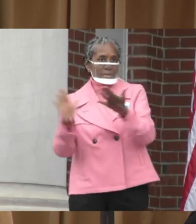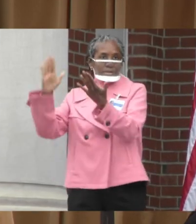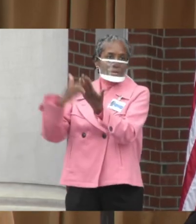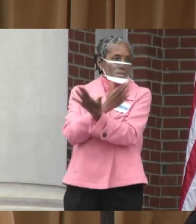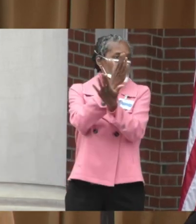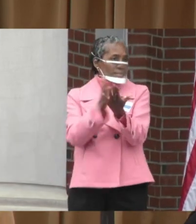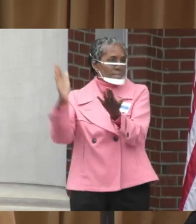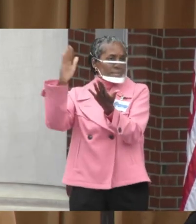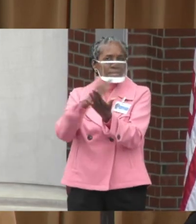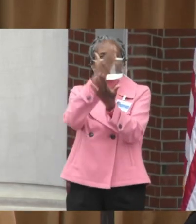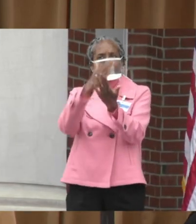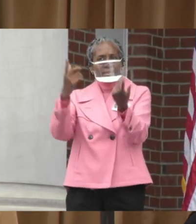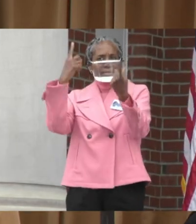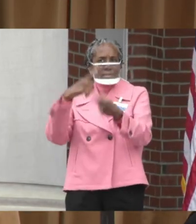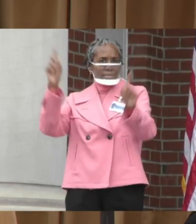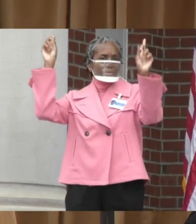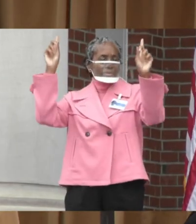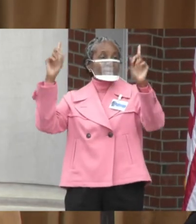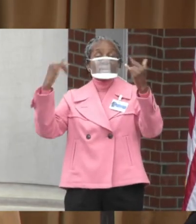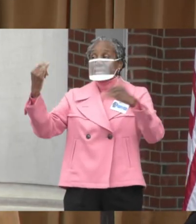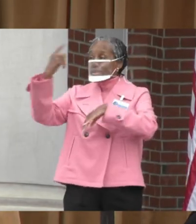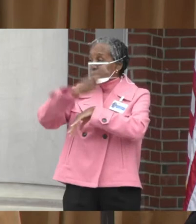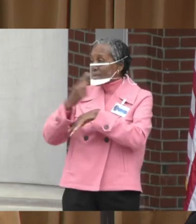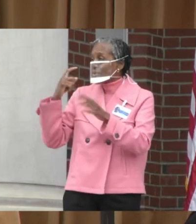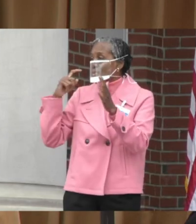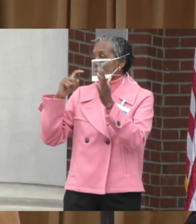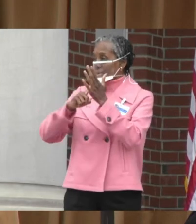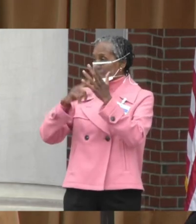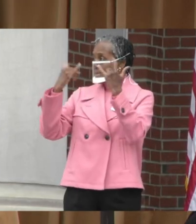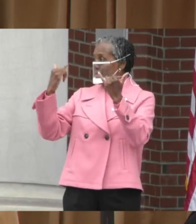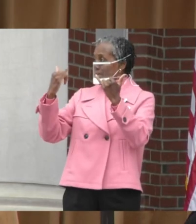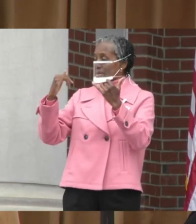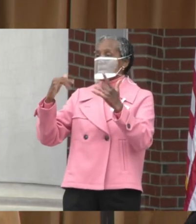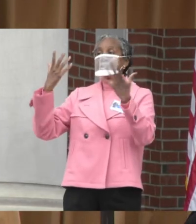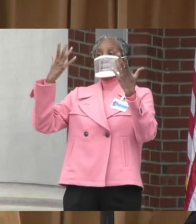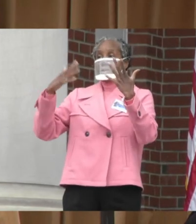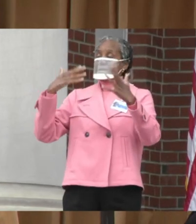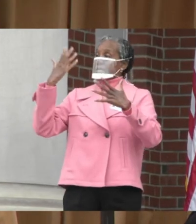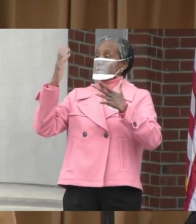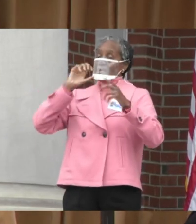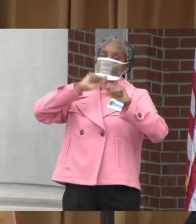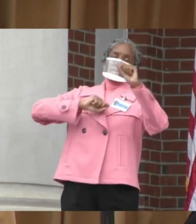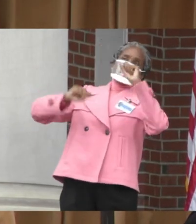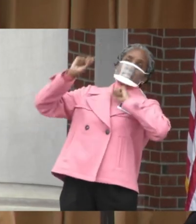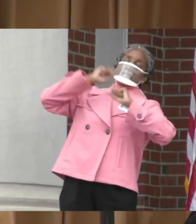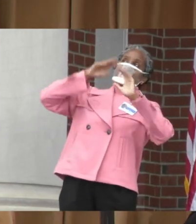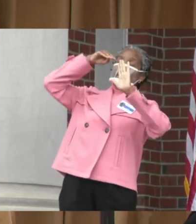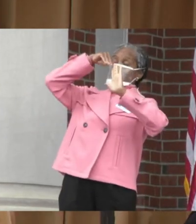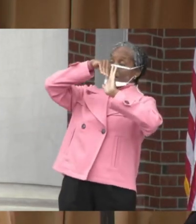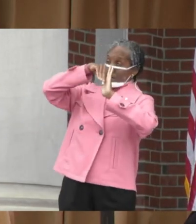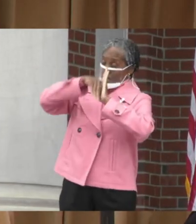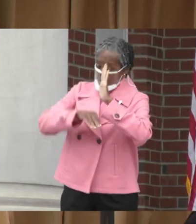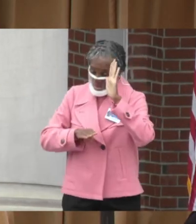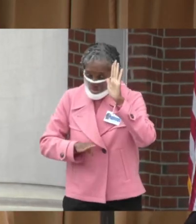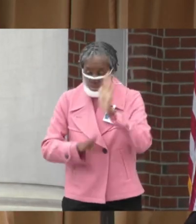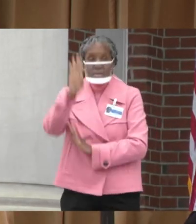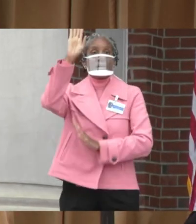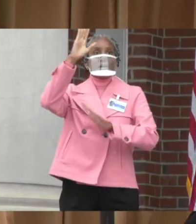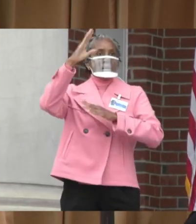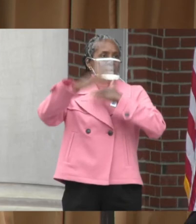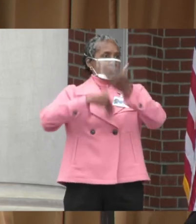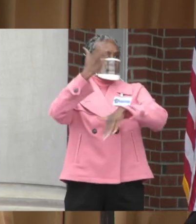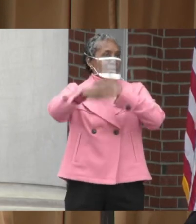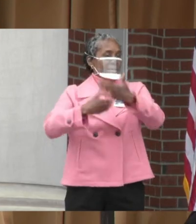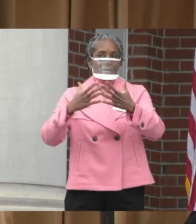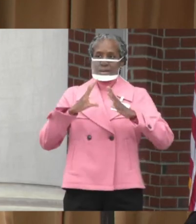Today, we recognize the determination and resilience of the students within the college and career readiness programs. The